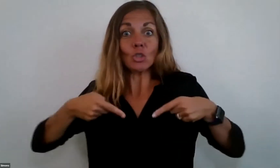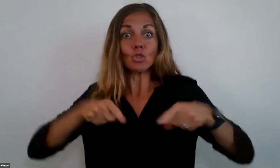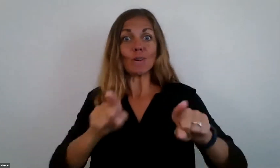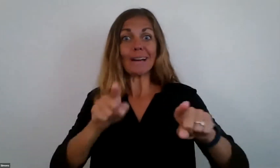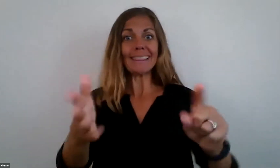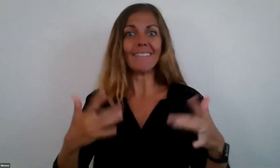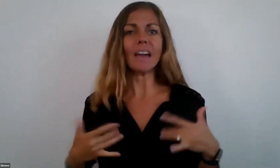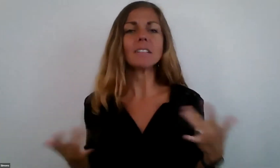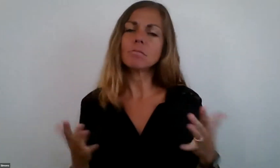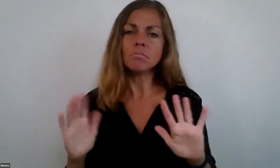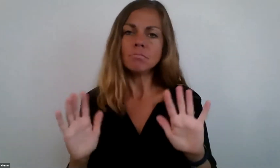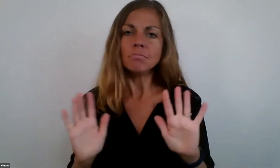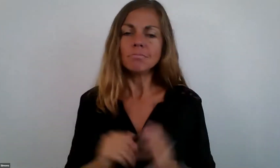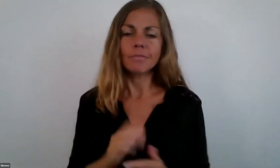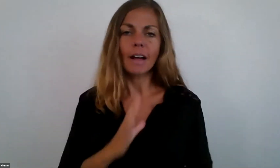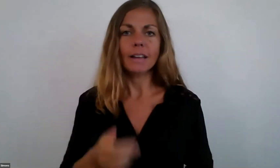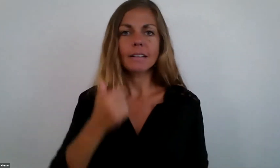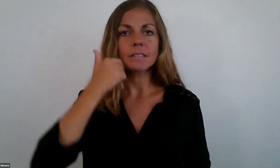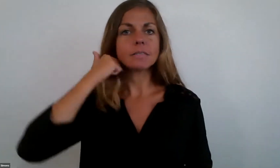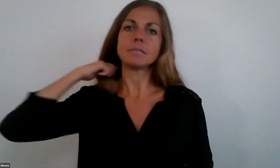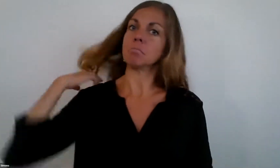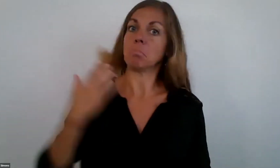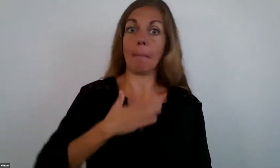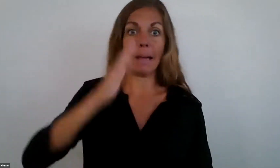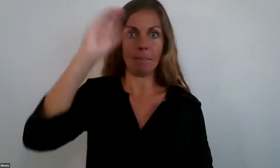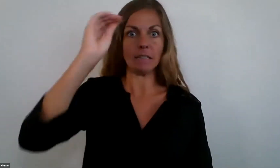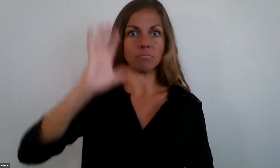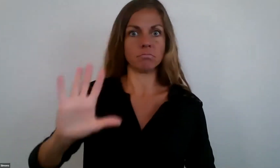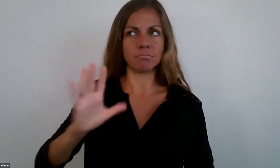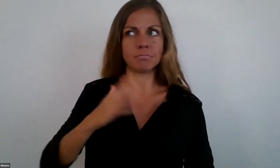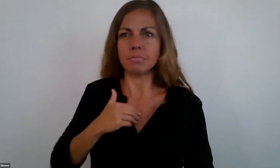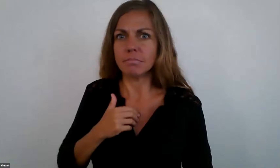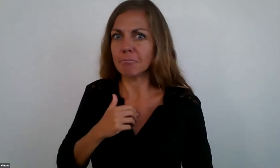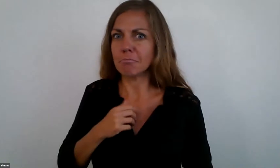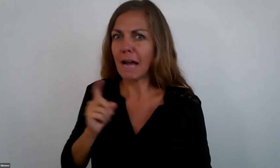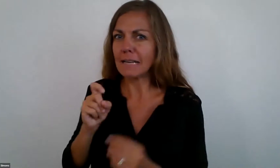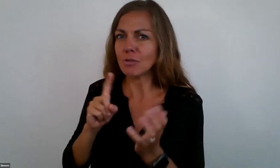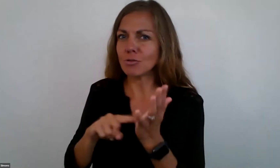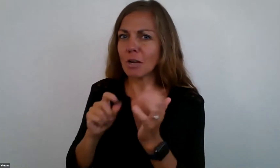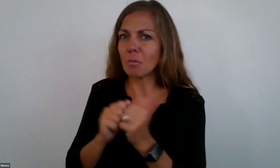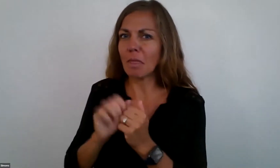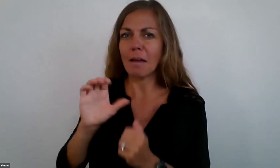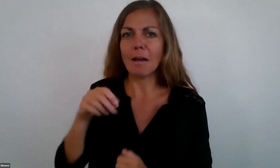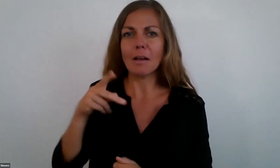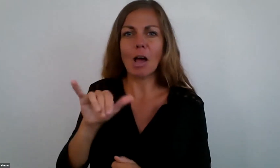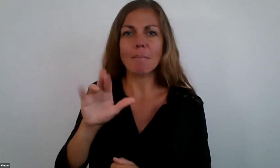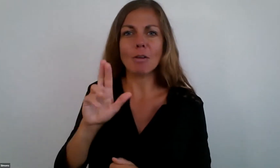in the moment would not be, in my opinion. Always check with a good copyright lawyer.